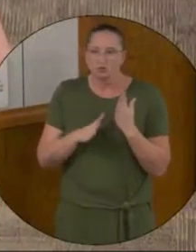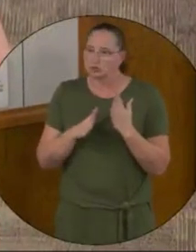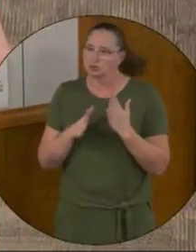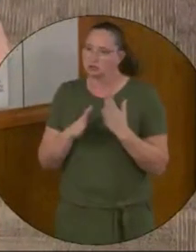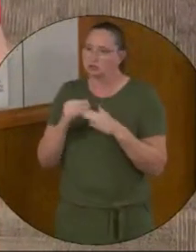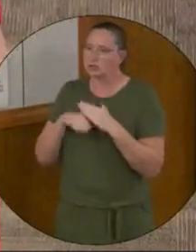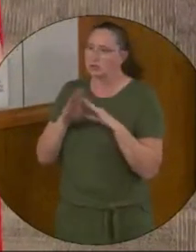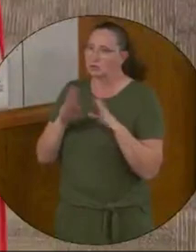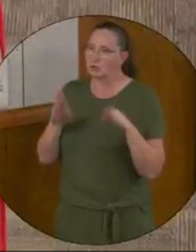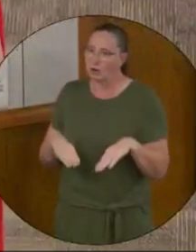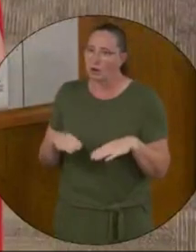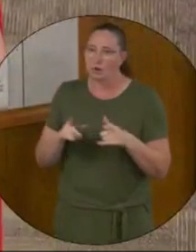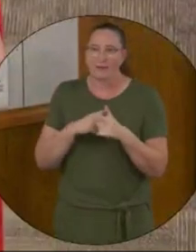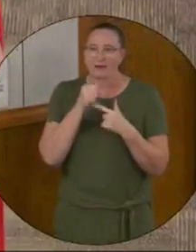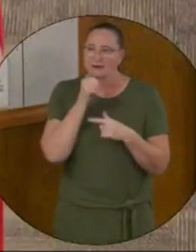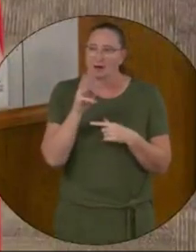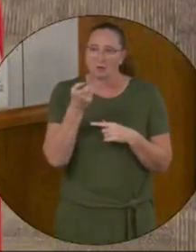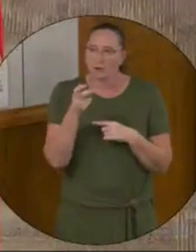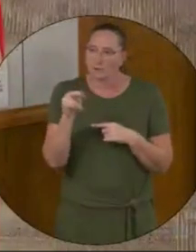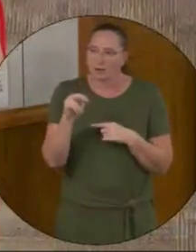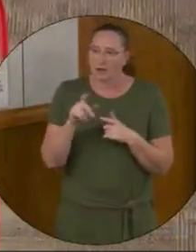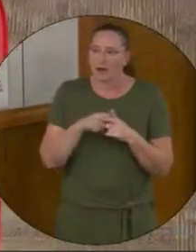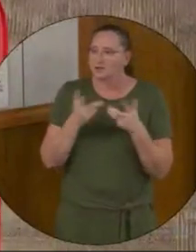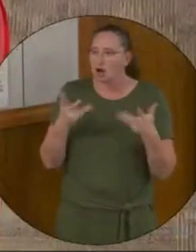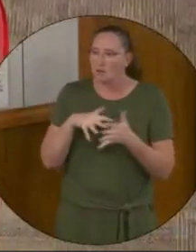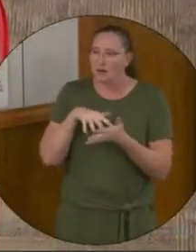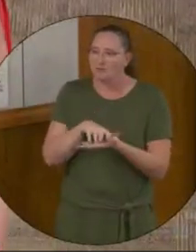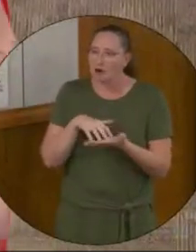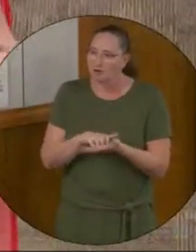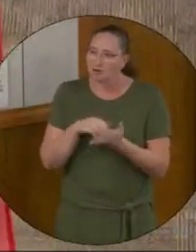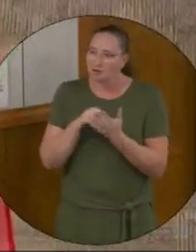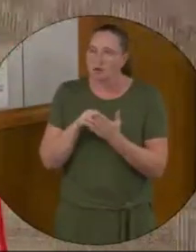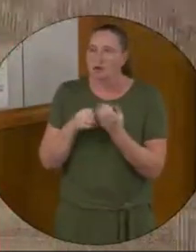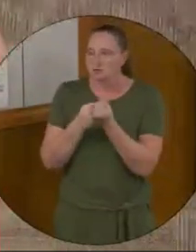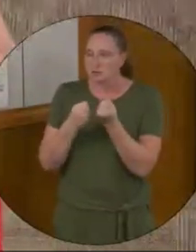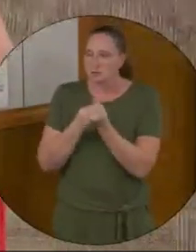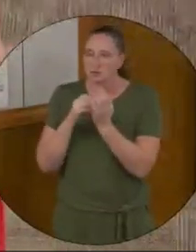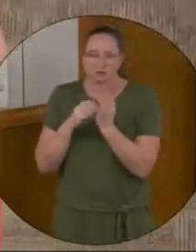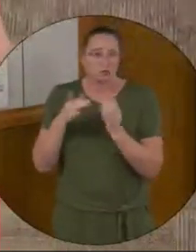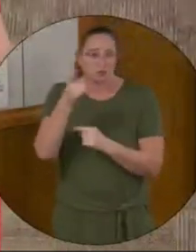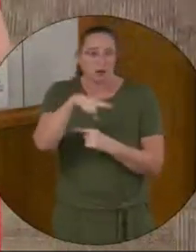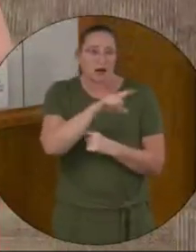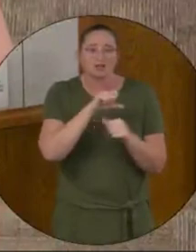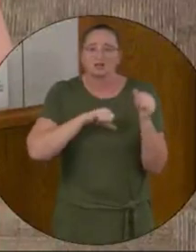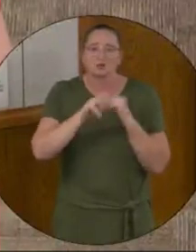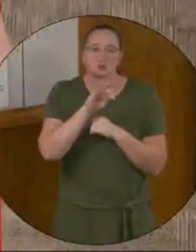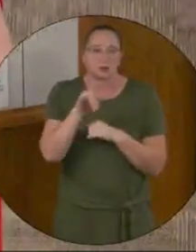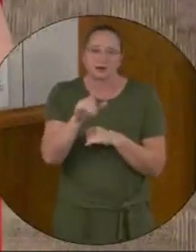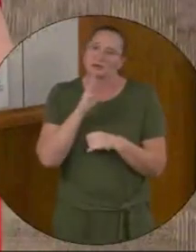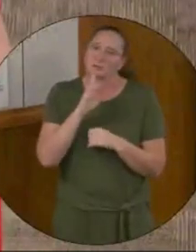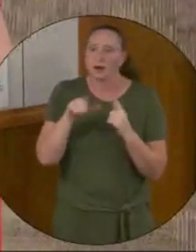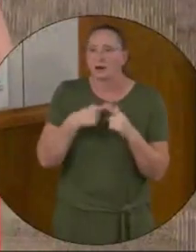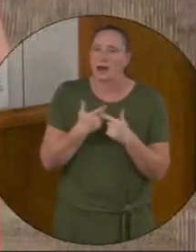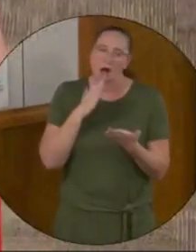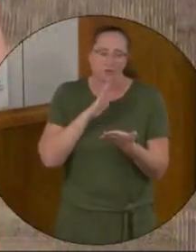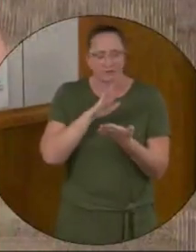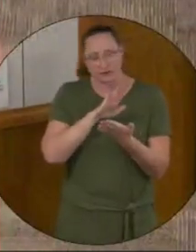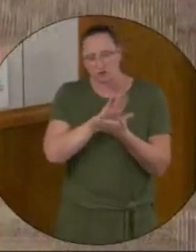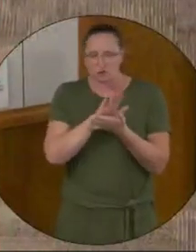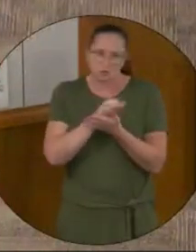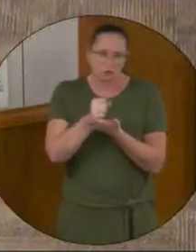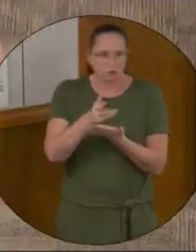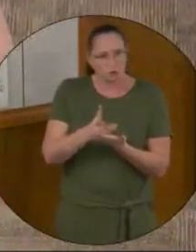community support, not weaponized against already fragile support students. You guys are on social media talking about how this is School Social Worker Week.